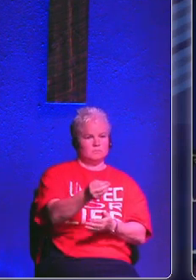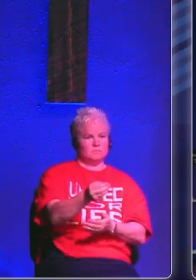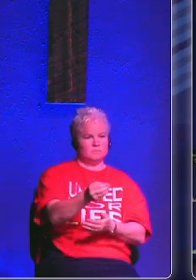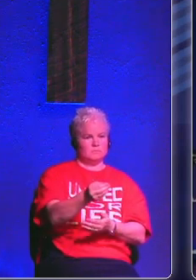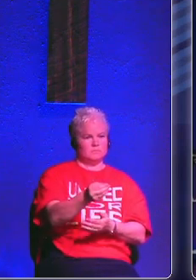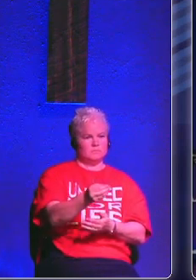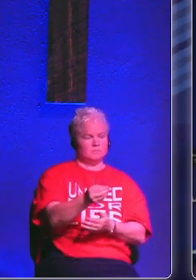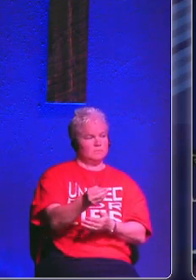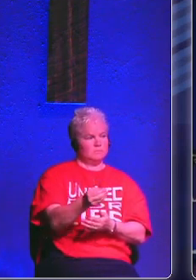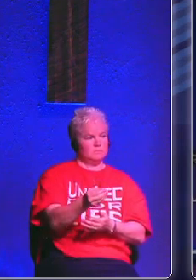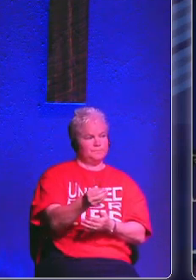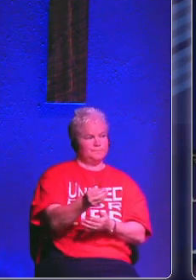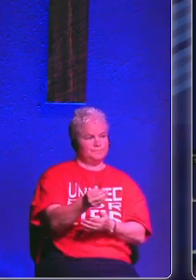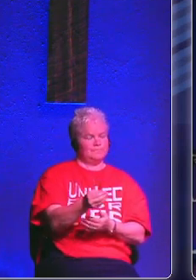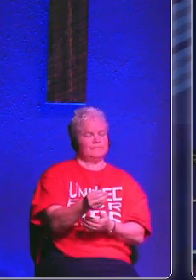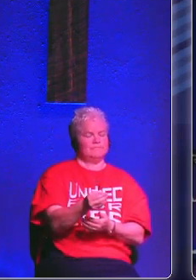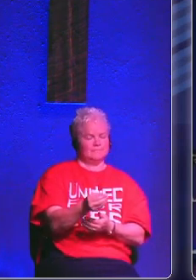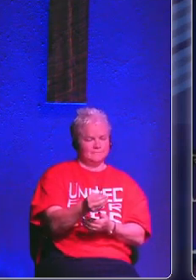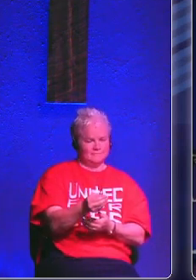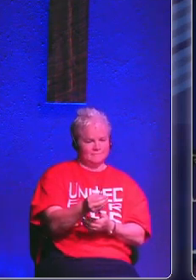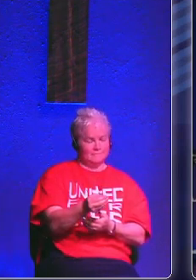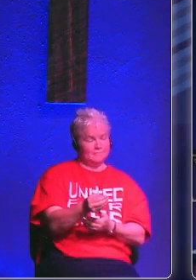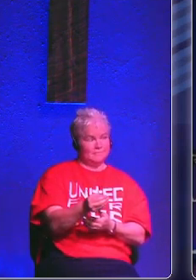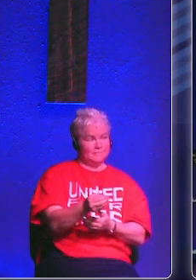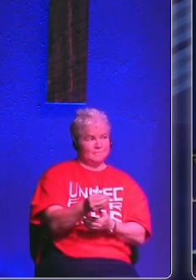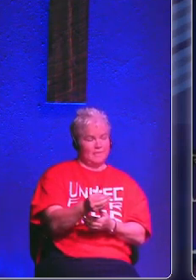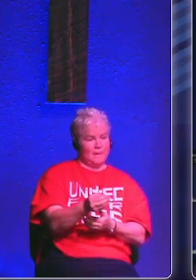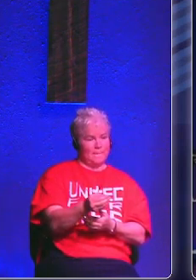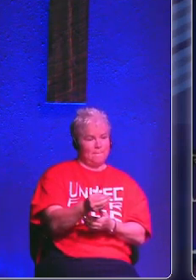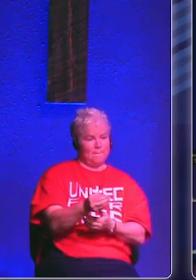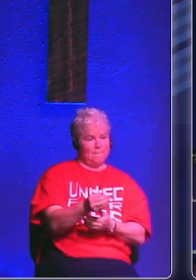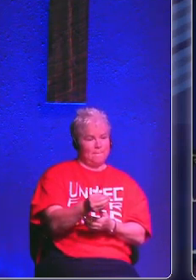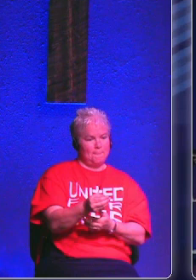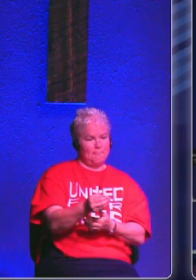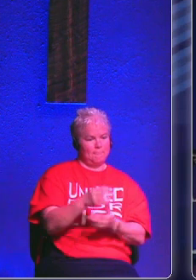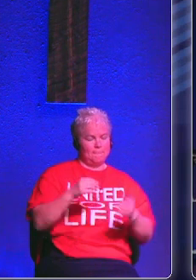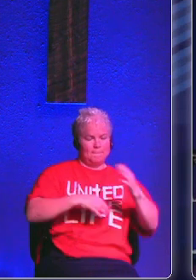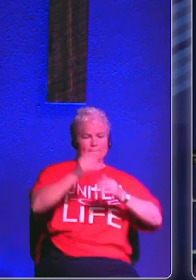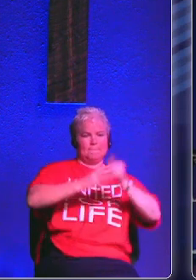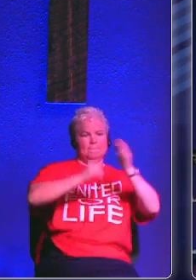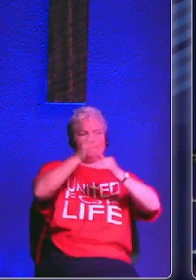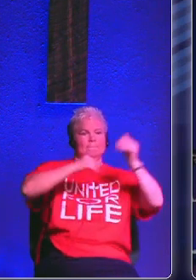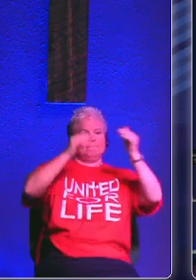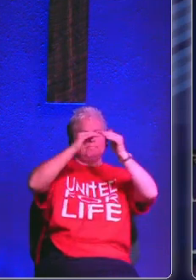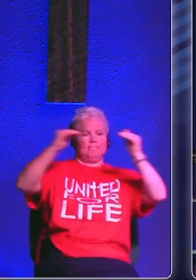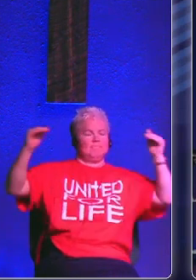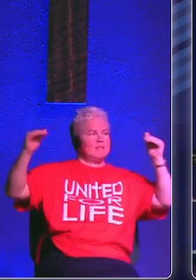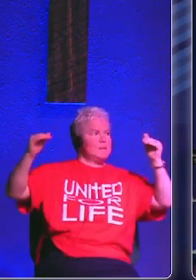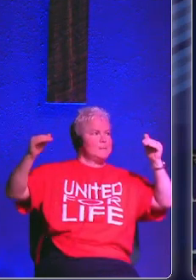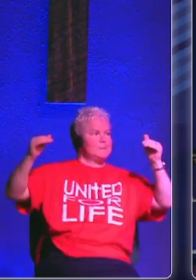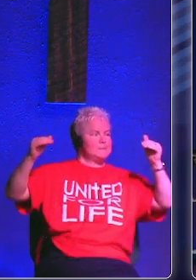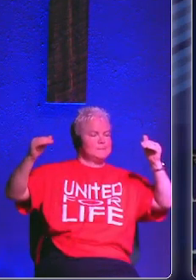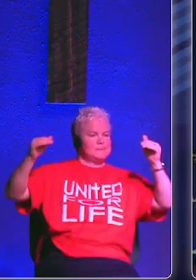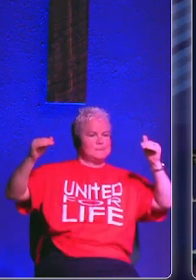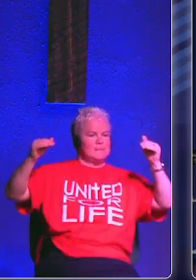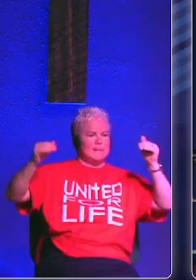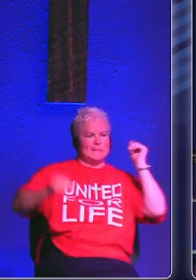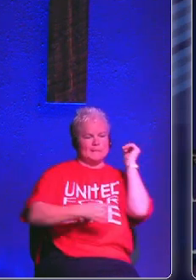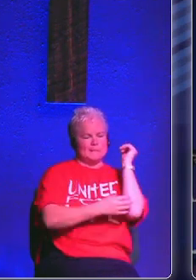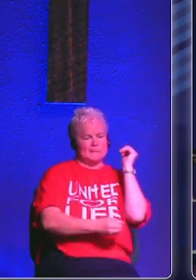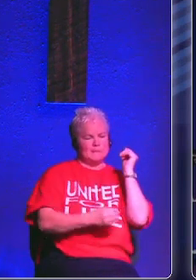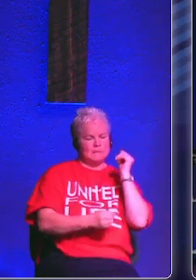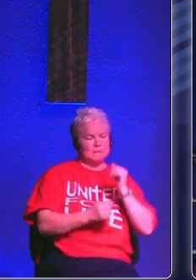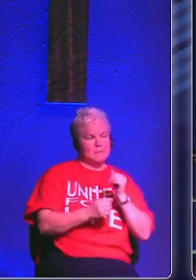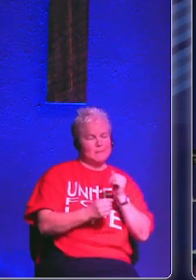pay. You they charge you. Oh, and then does it cost to get into heaven? Yeah, it costs, but Jesus paid